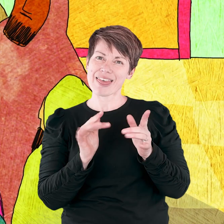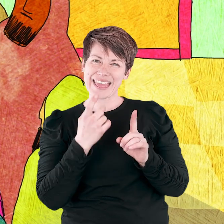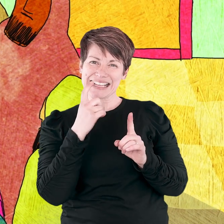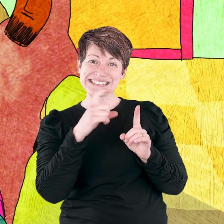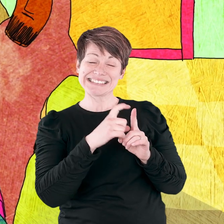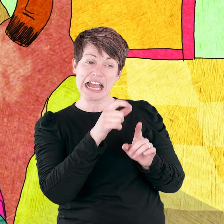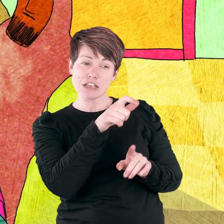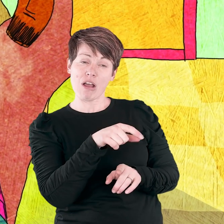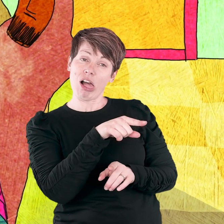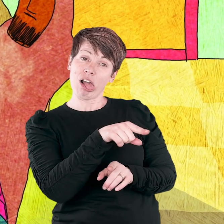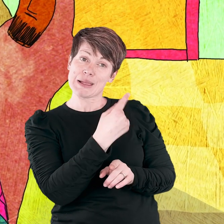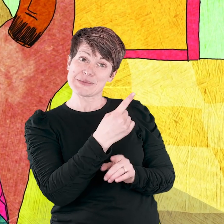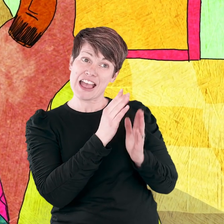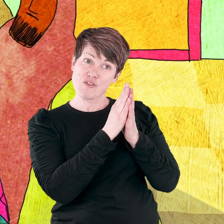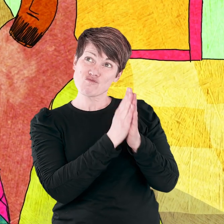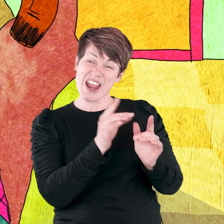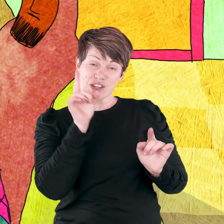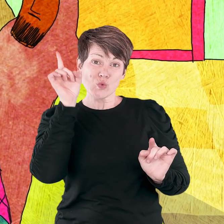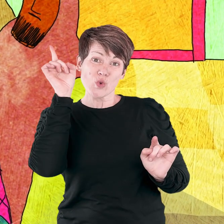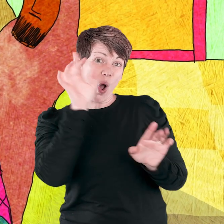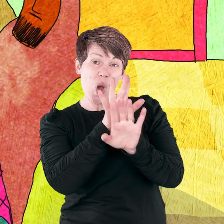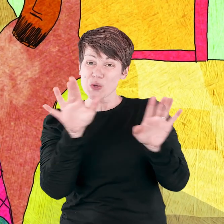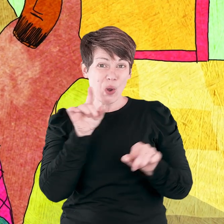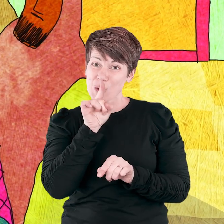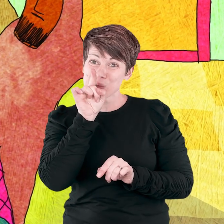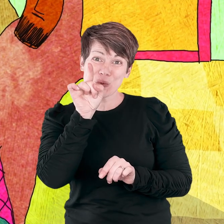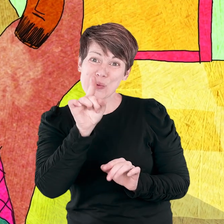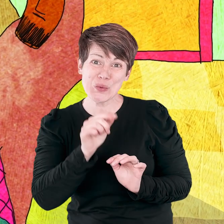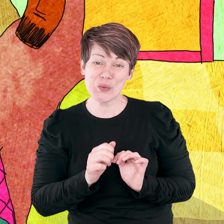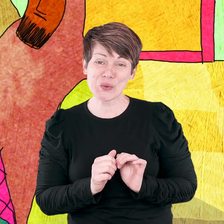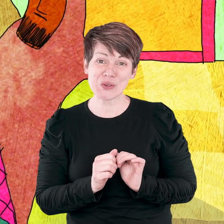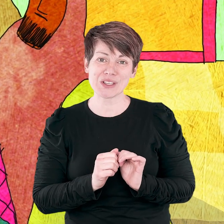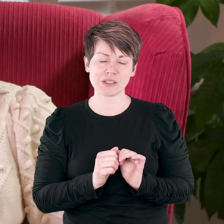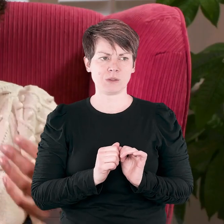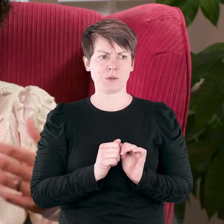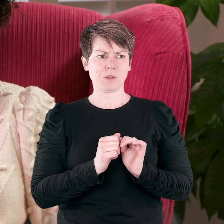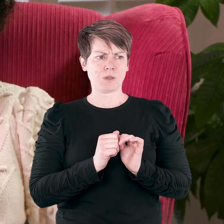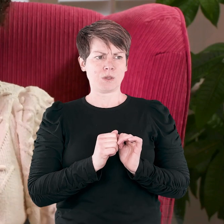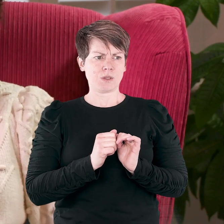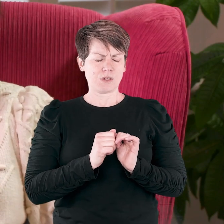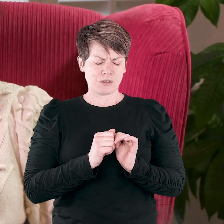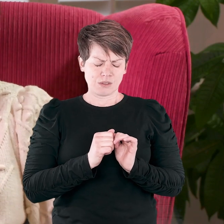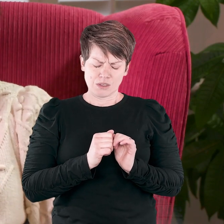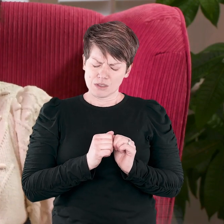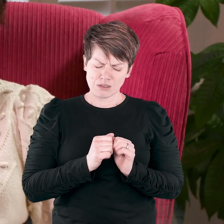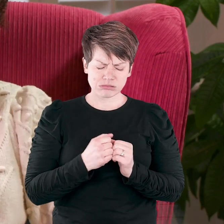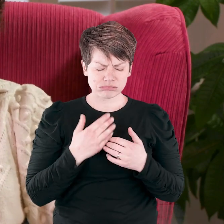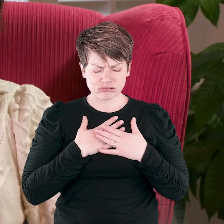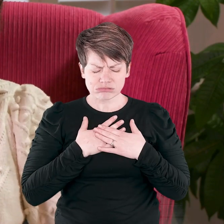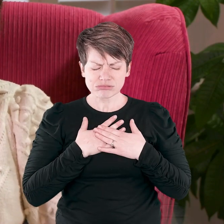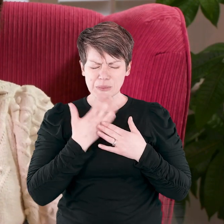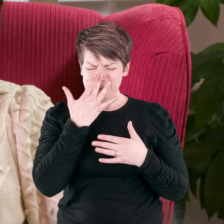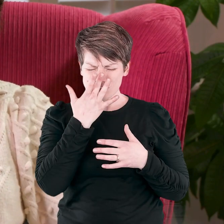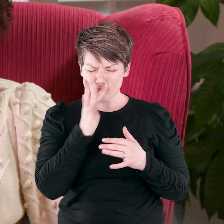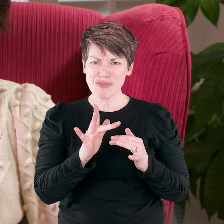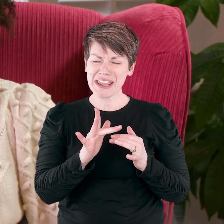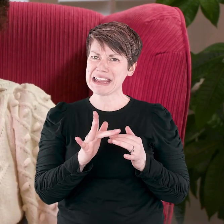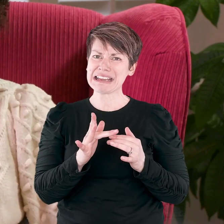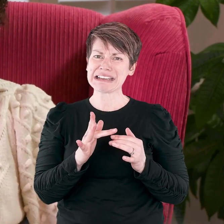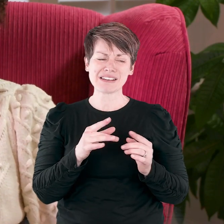would seem that Daniel is praying to God, not to you." The king was sad. He had been